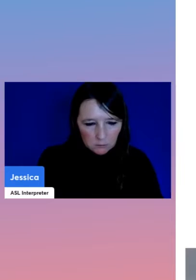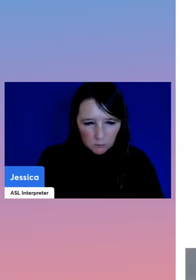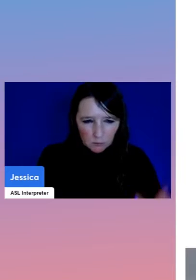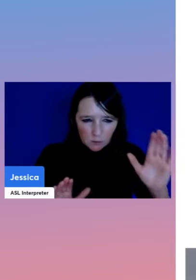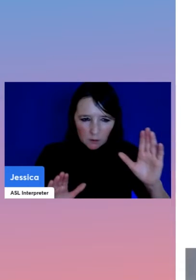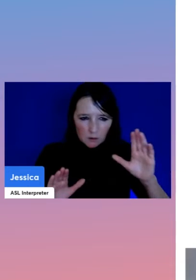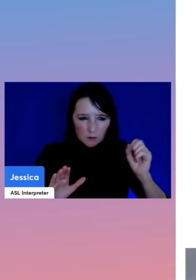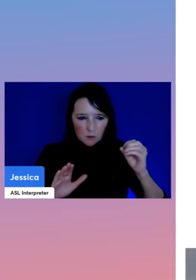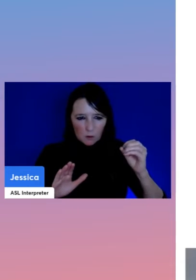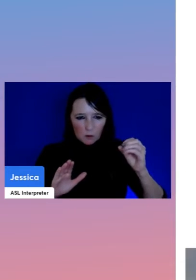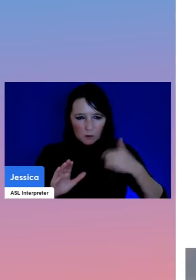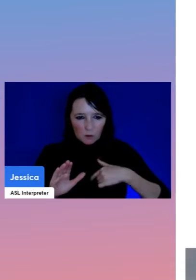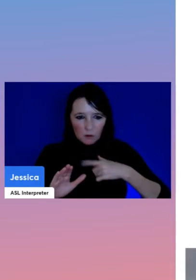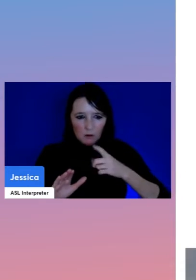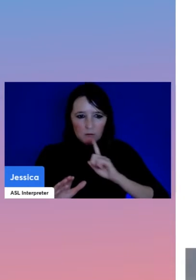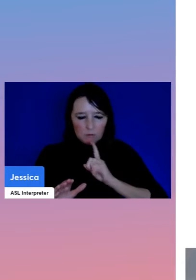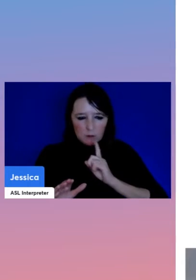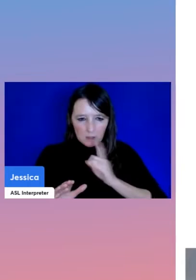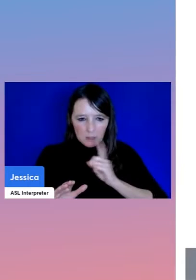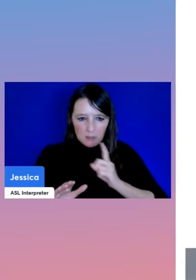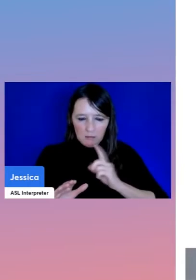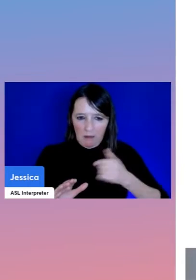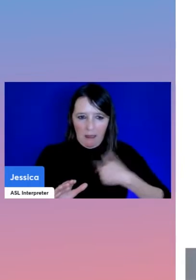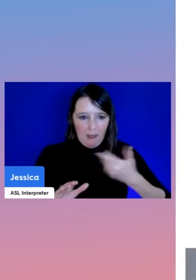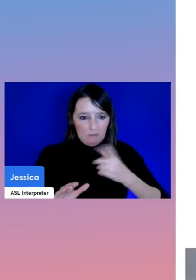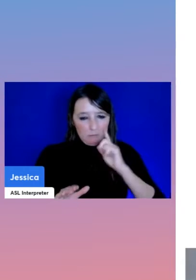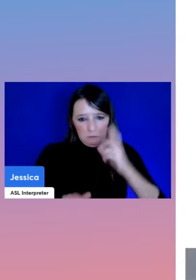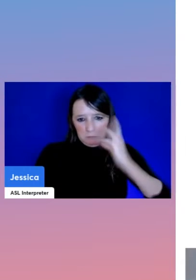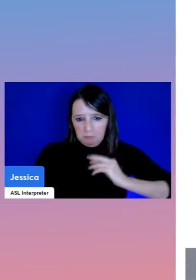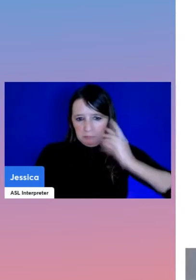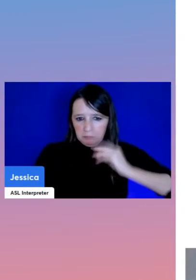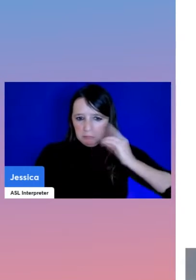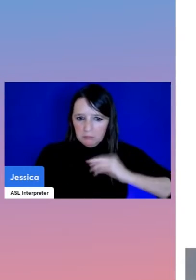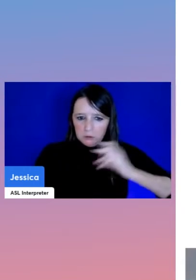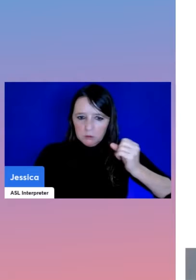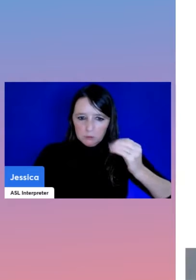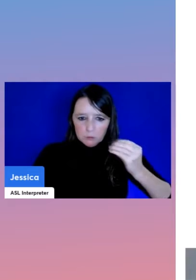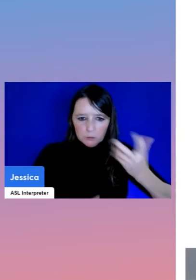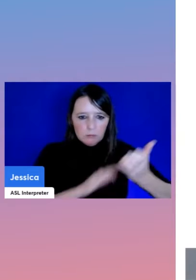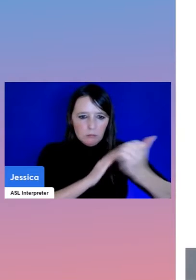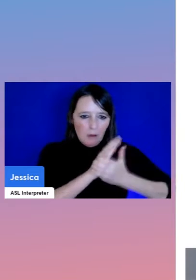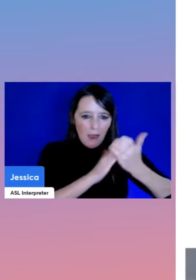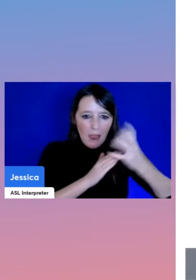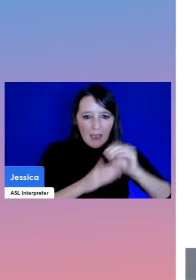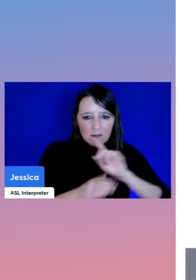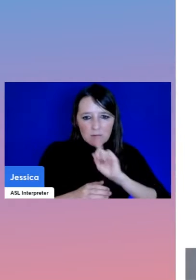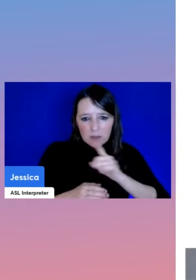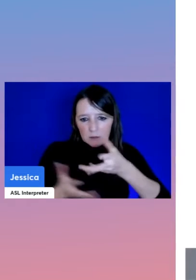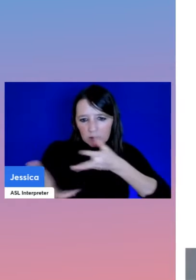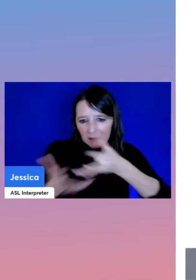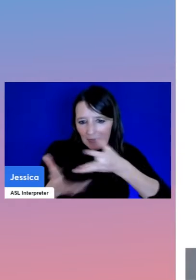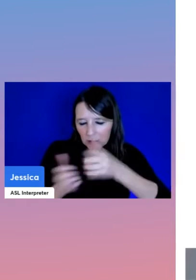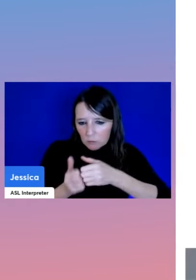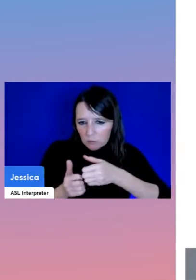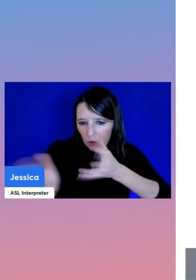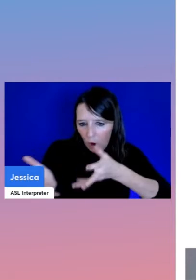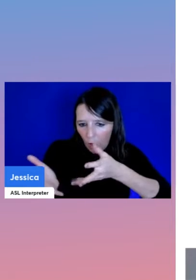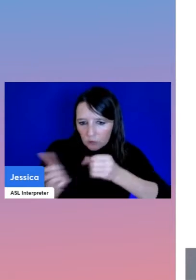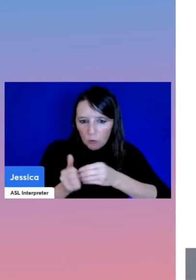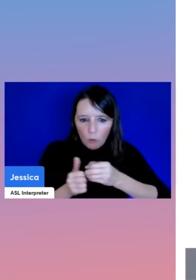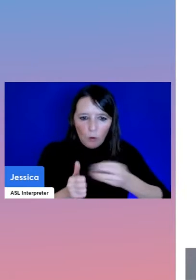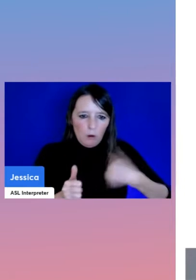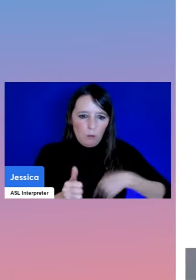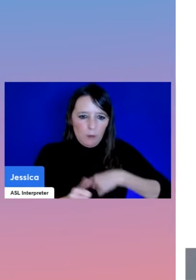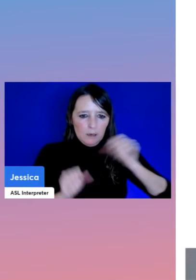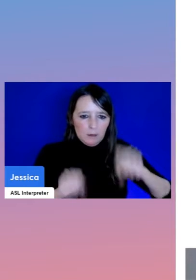her consistent contributions, whether through delivering informative and engaging talks or through her well-written pieces